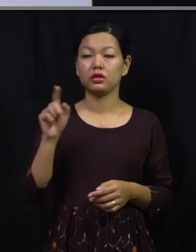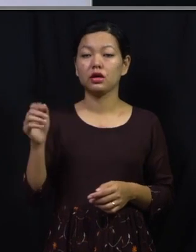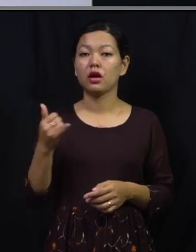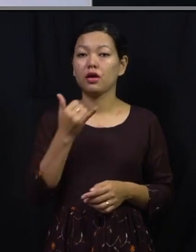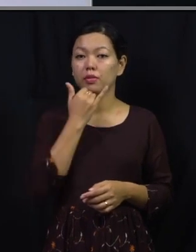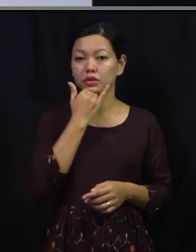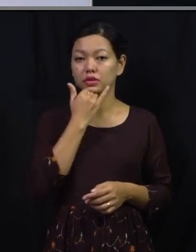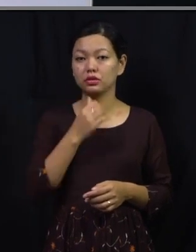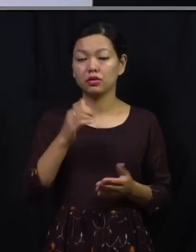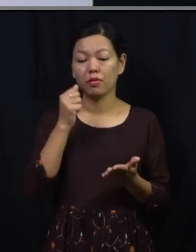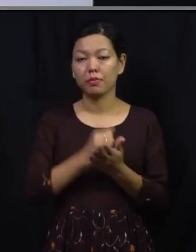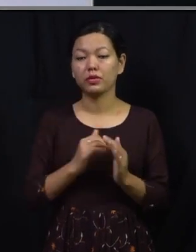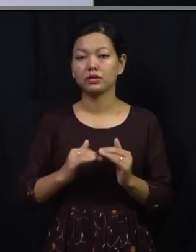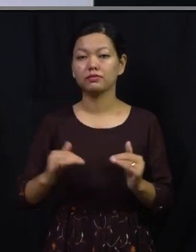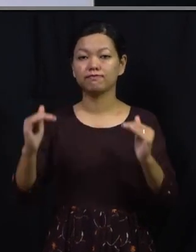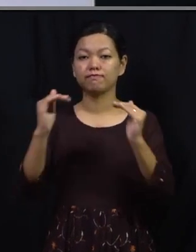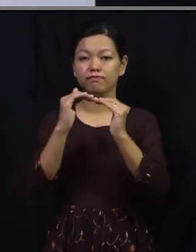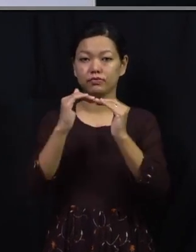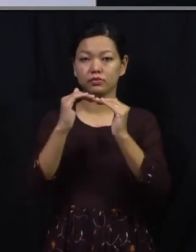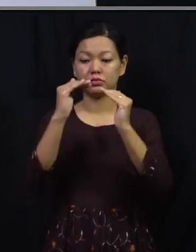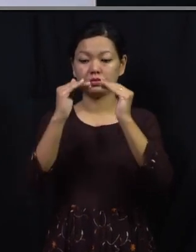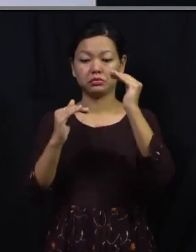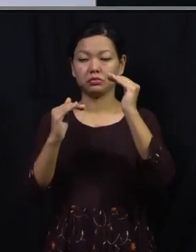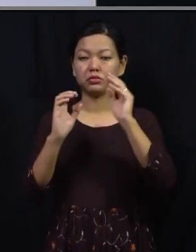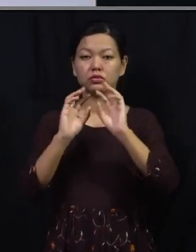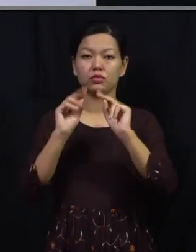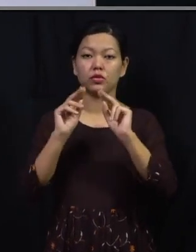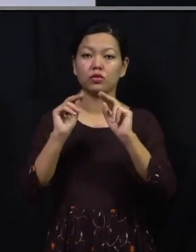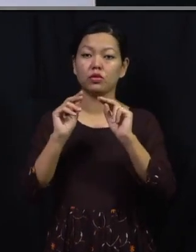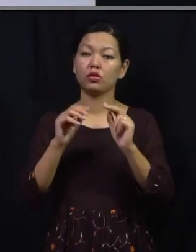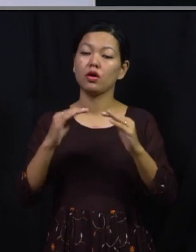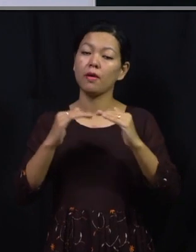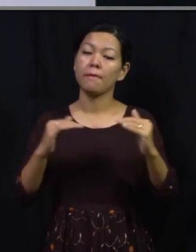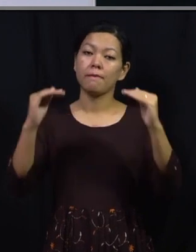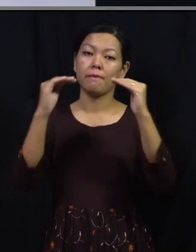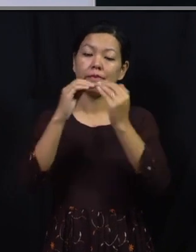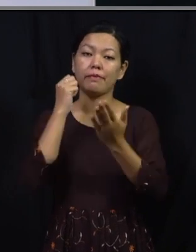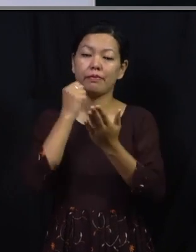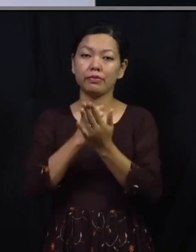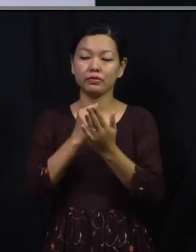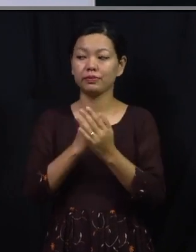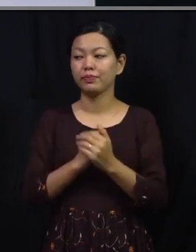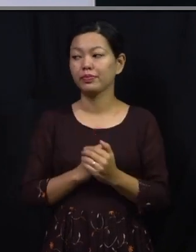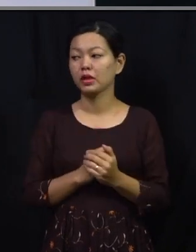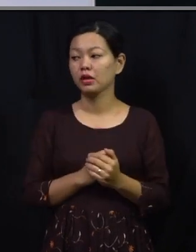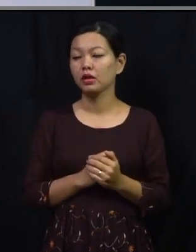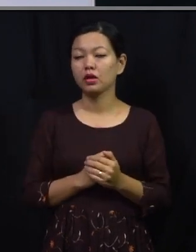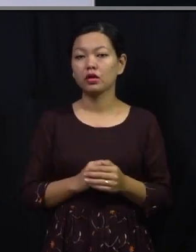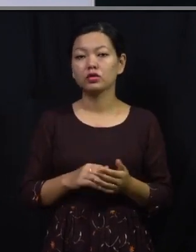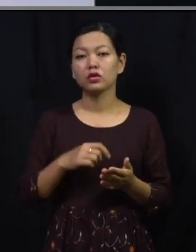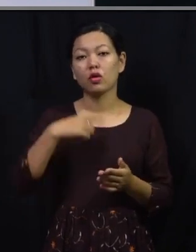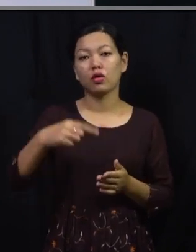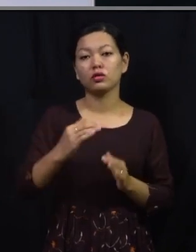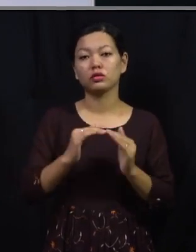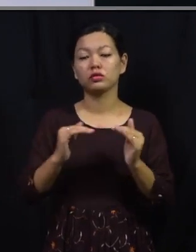do in balancing is we have to equalize it. Debit should be equal to credit. Okay, according to dual aspect